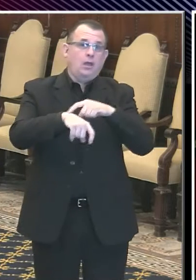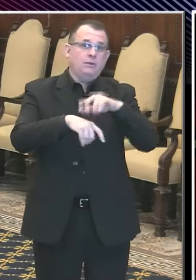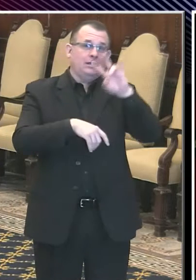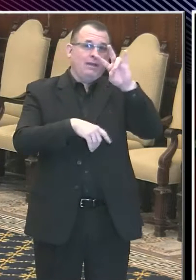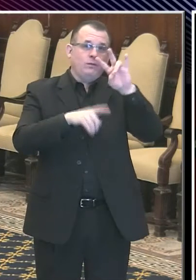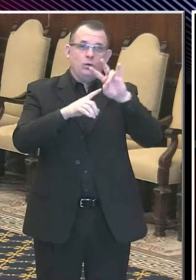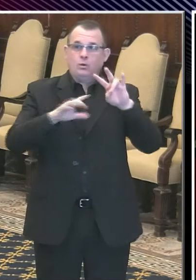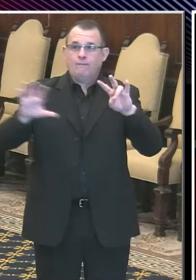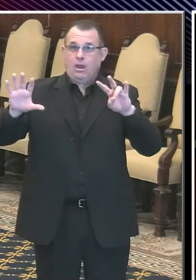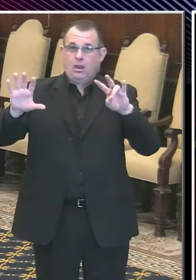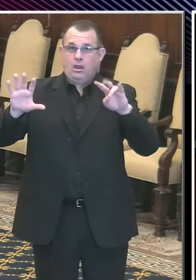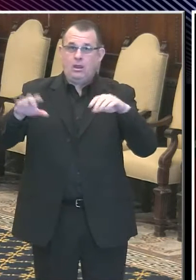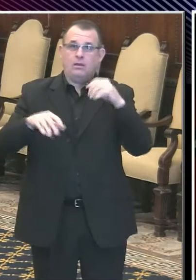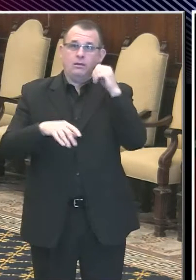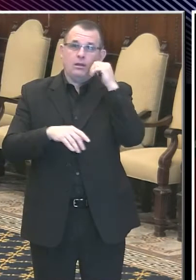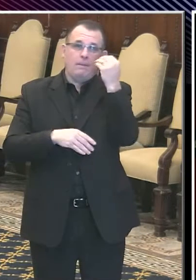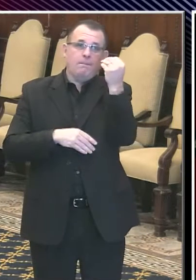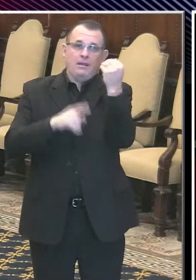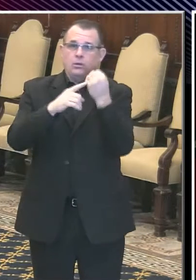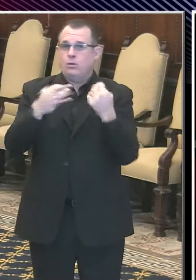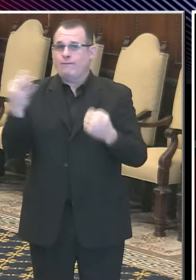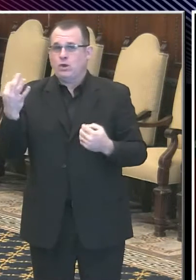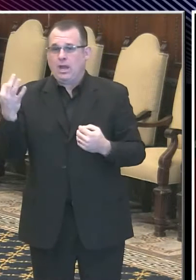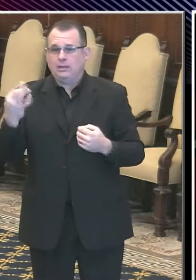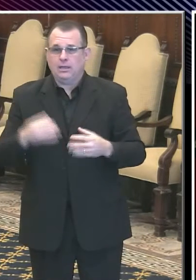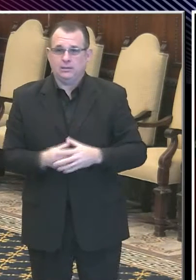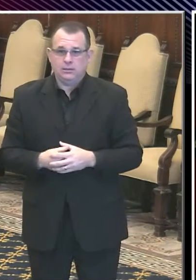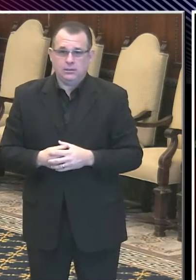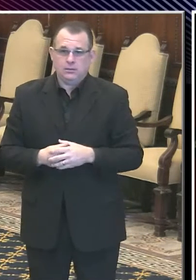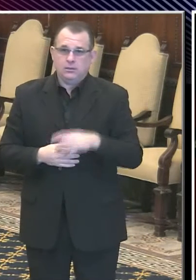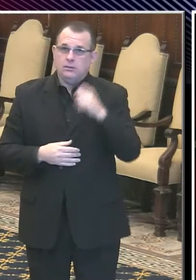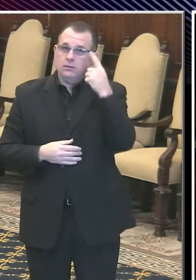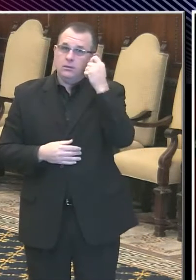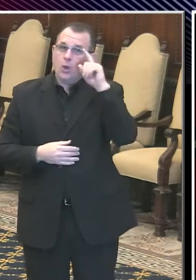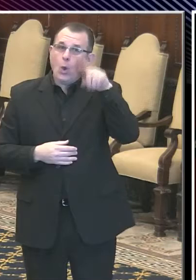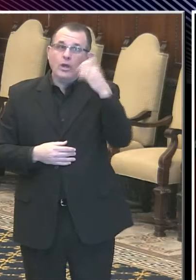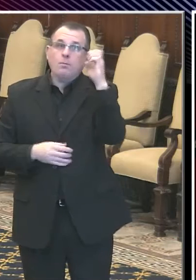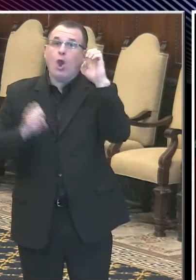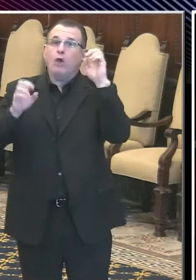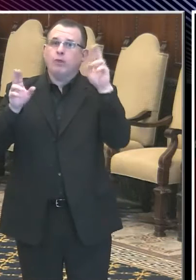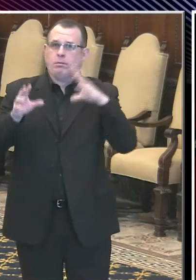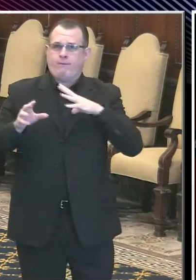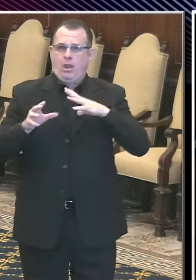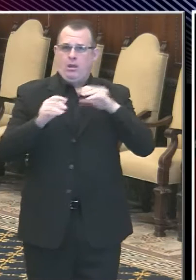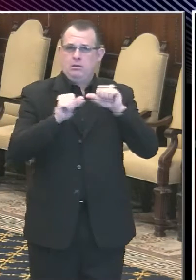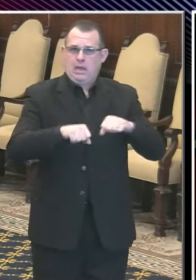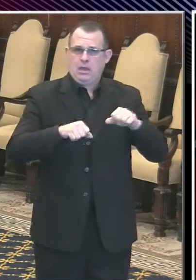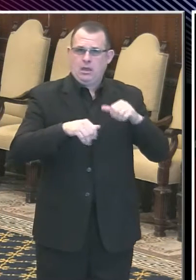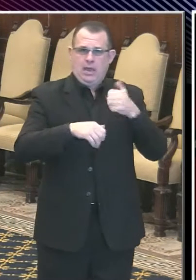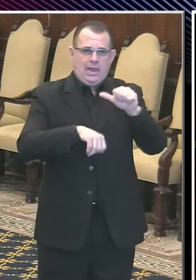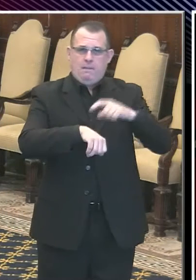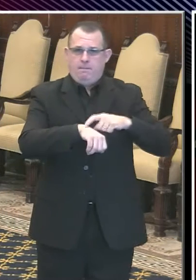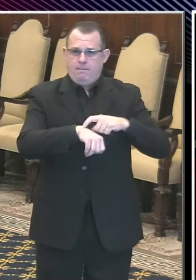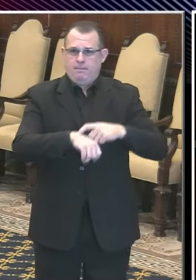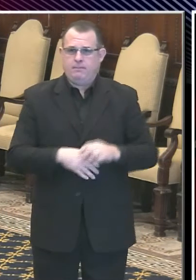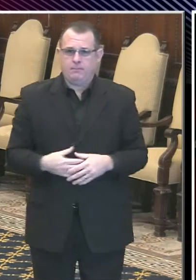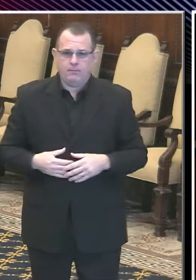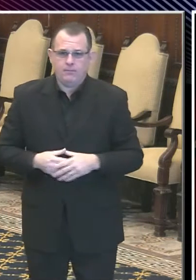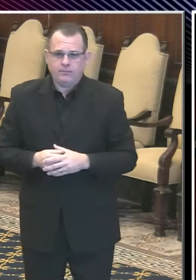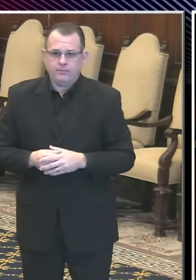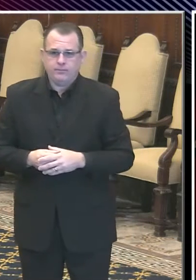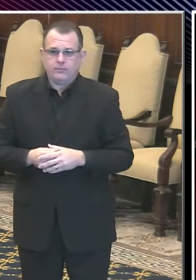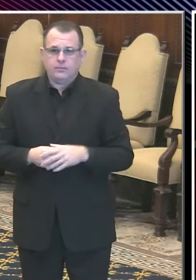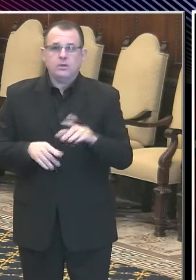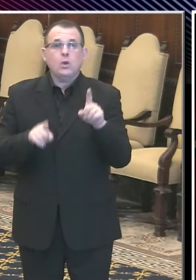repairs. Each contractor must appoint a pandemic safety officer who must obtain a COVID-19 training certificate